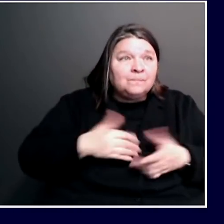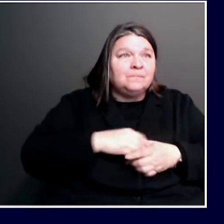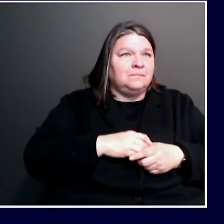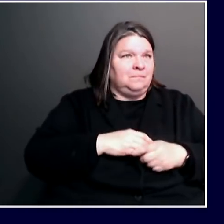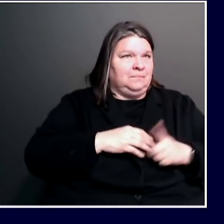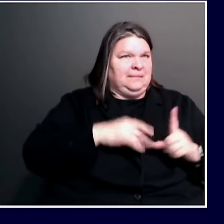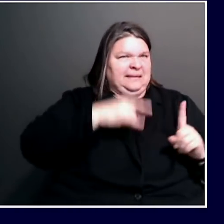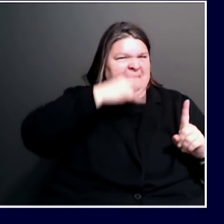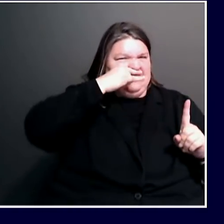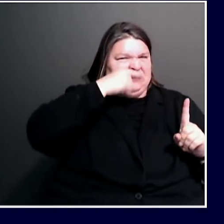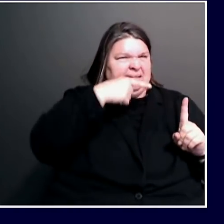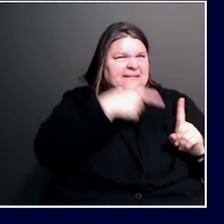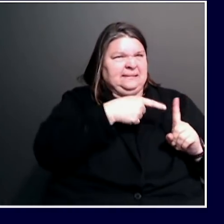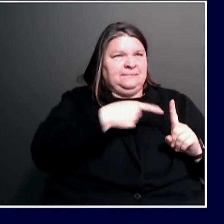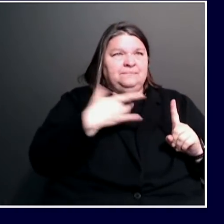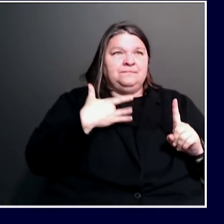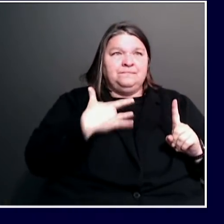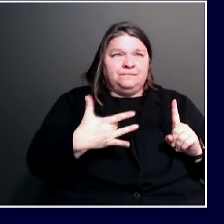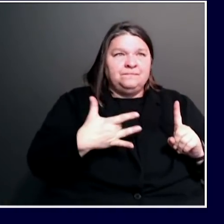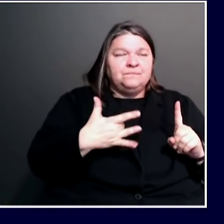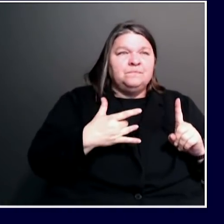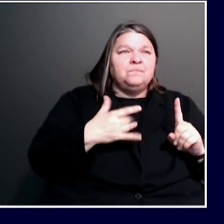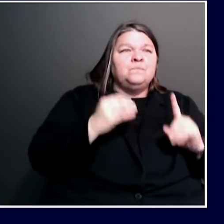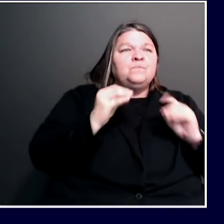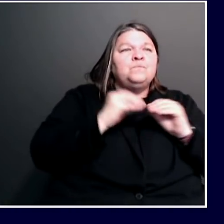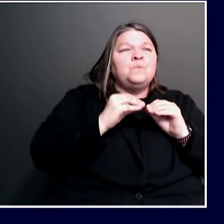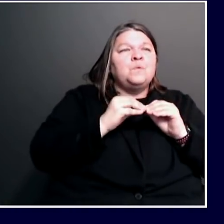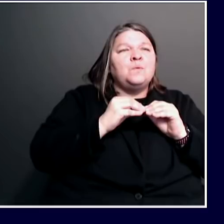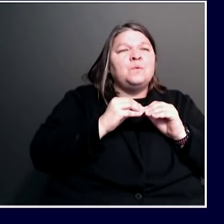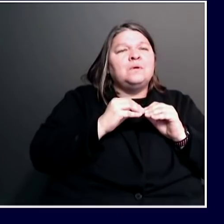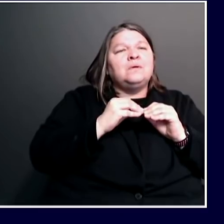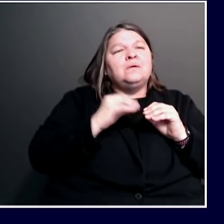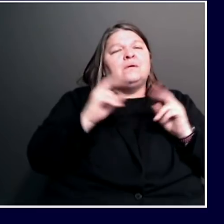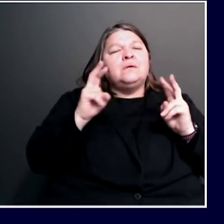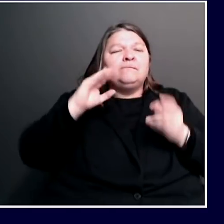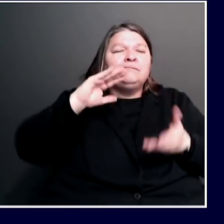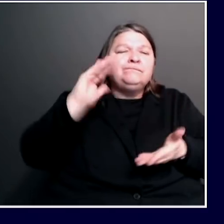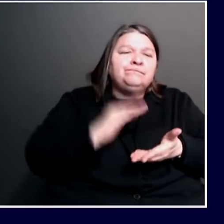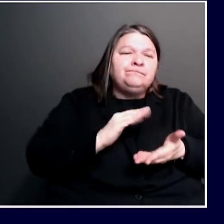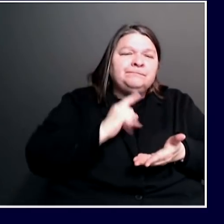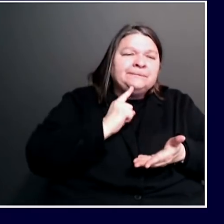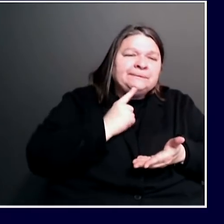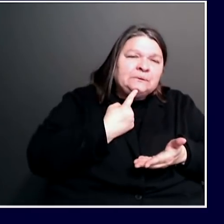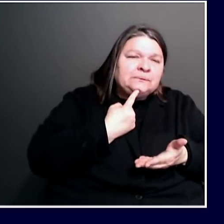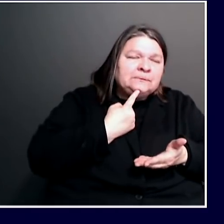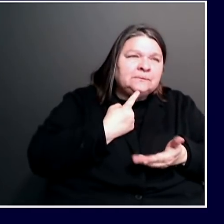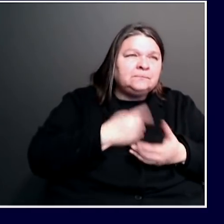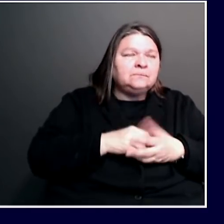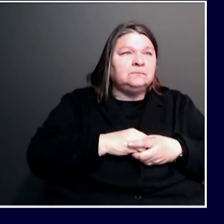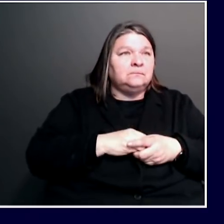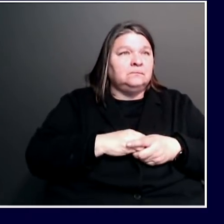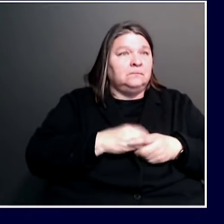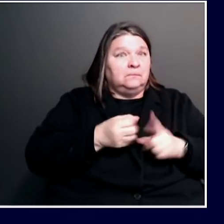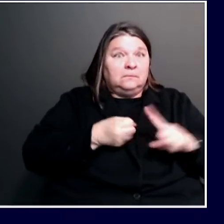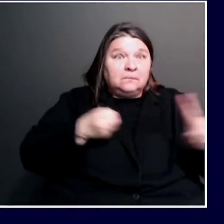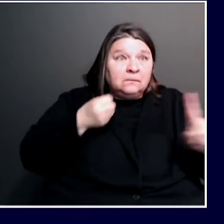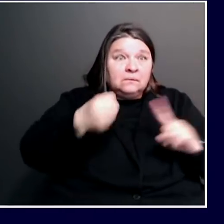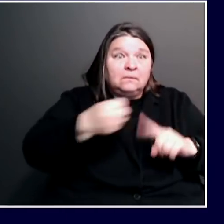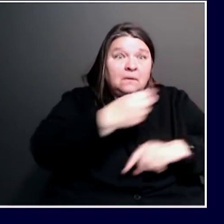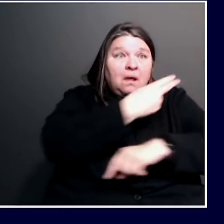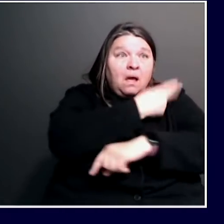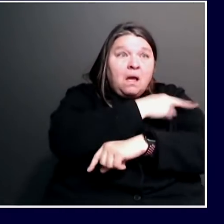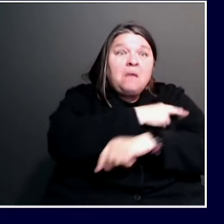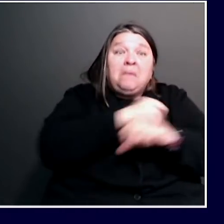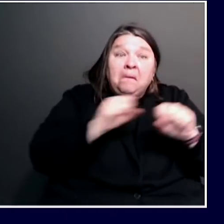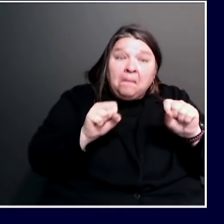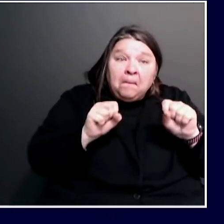as severely affected. They are affected. They can be hospitalized. But thankfully, the rate of that